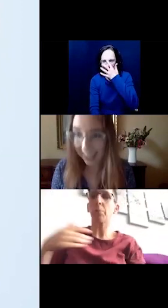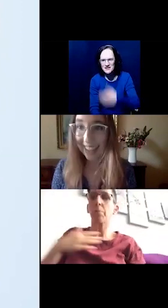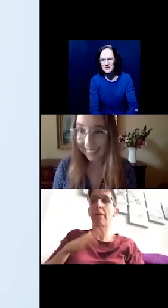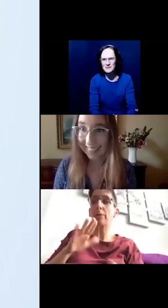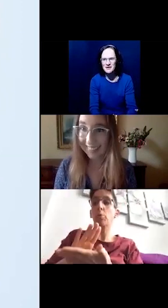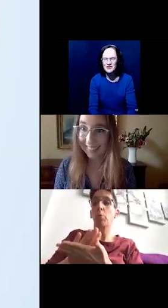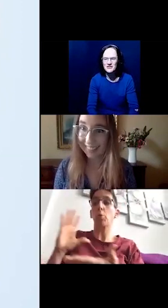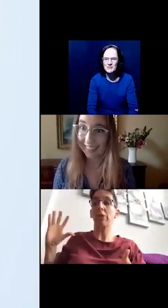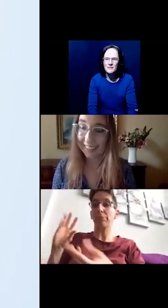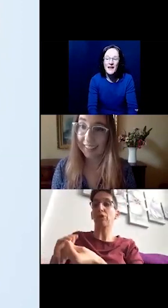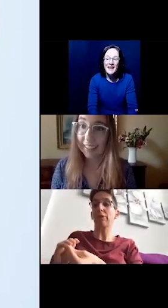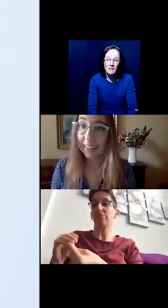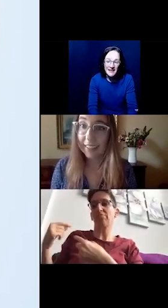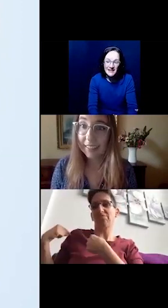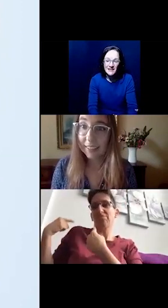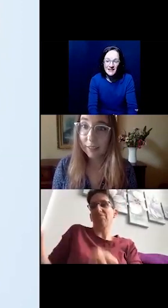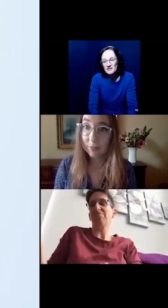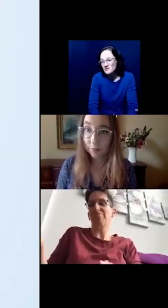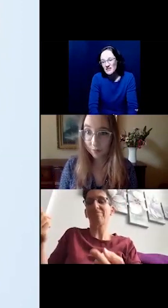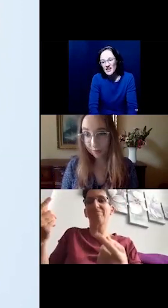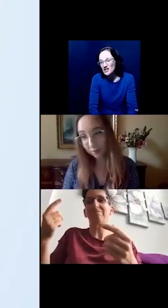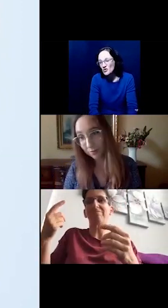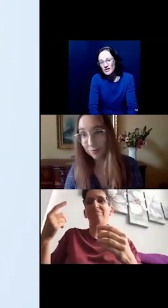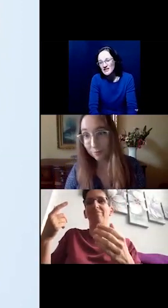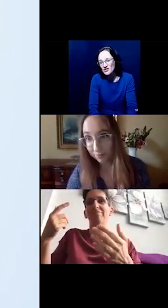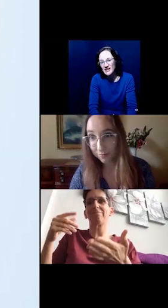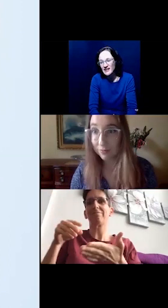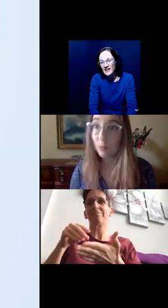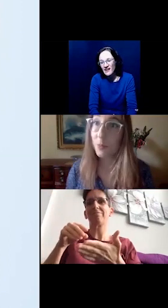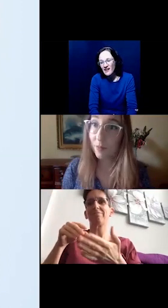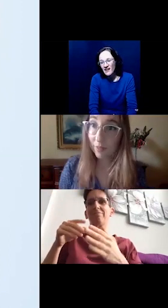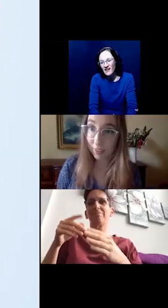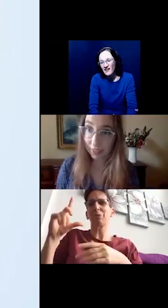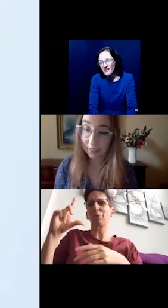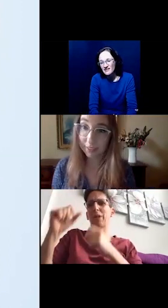Okay. Just wanted to make sure you see me. In my entire school history,